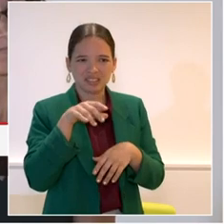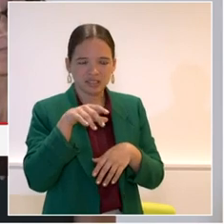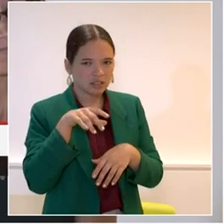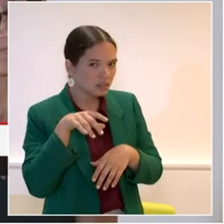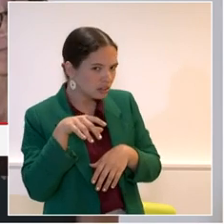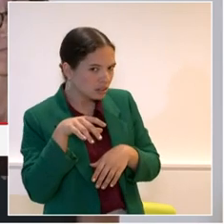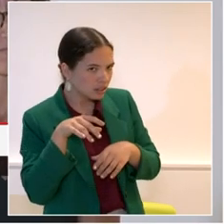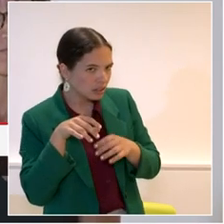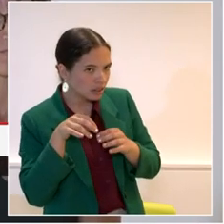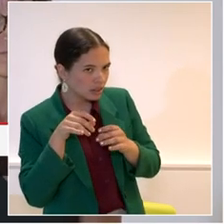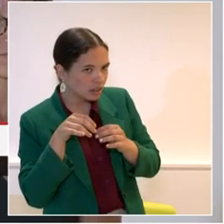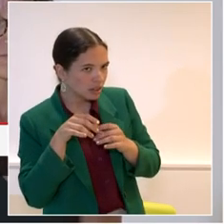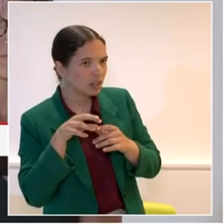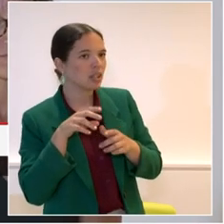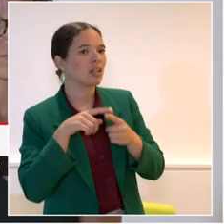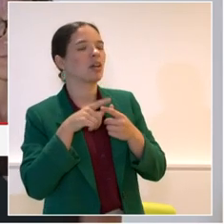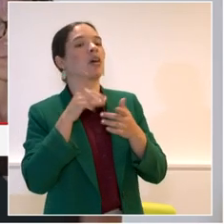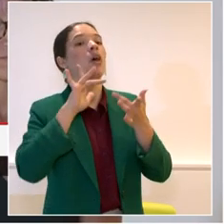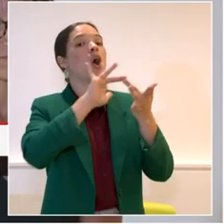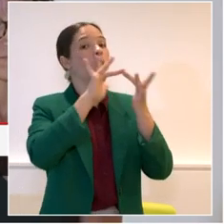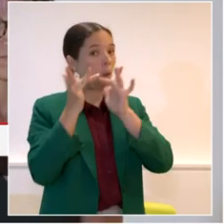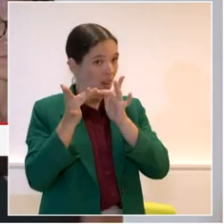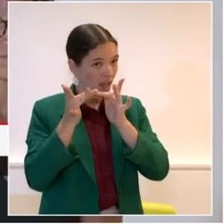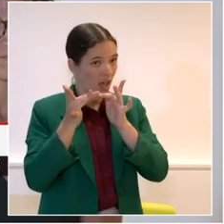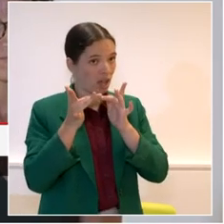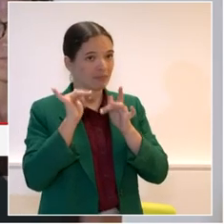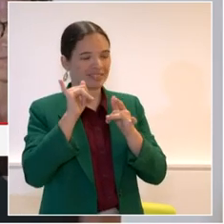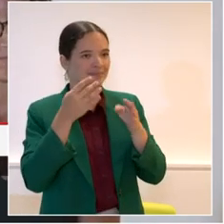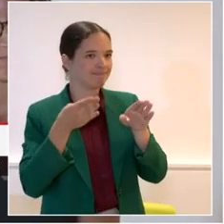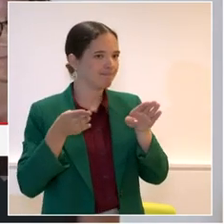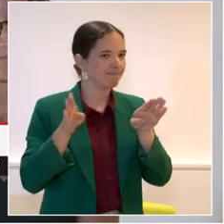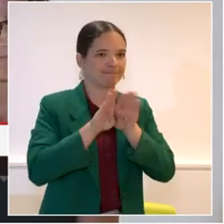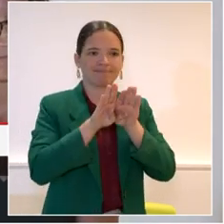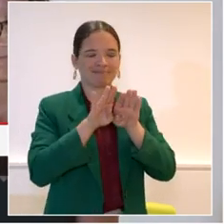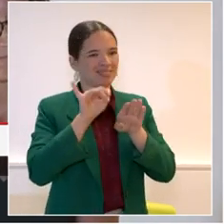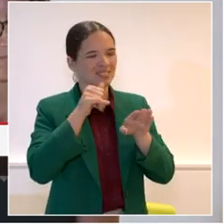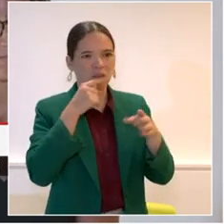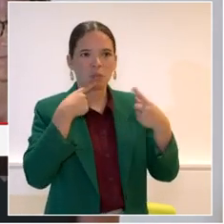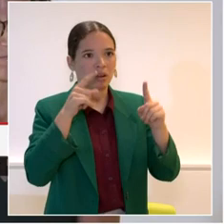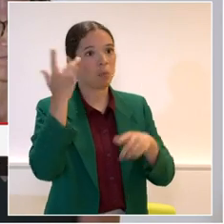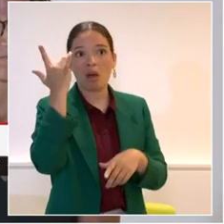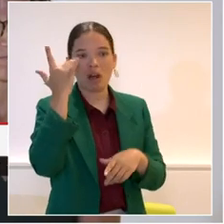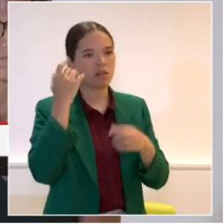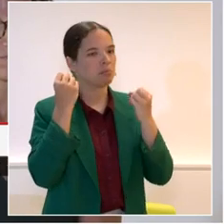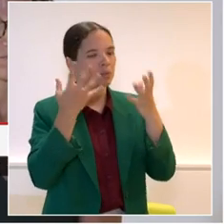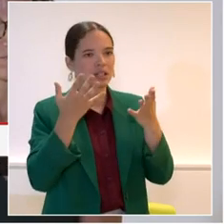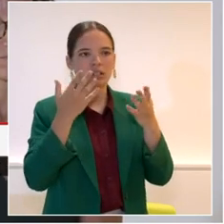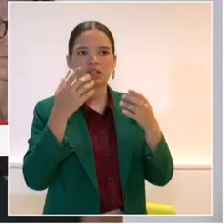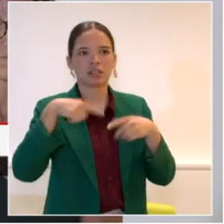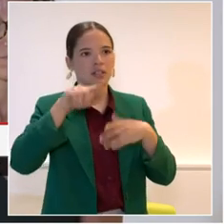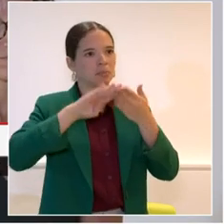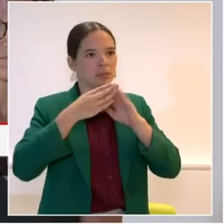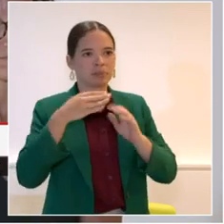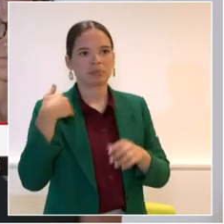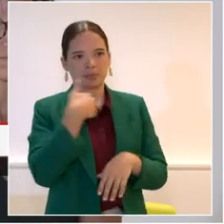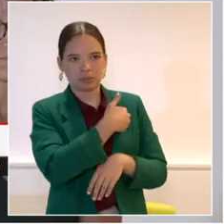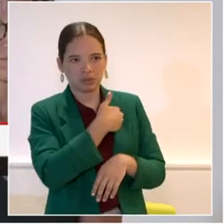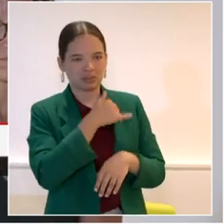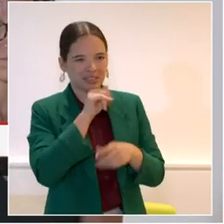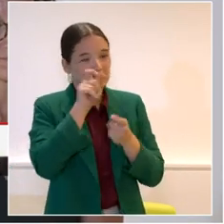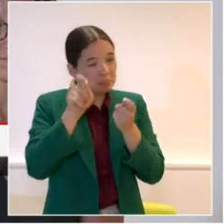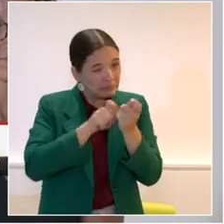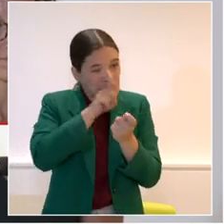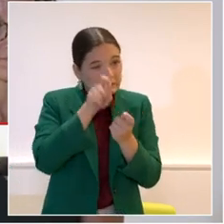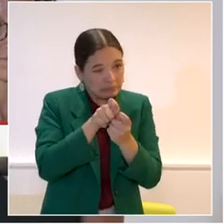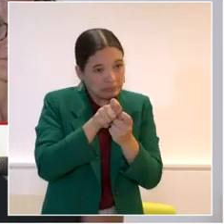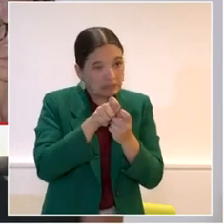down already. A lot of things weren't exactly working for a lot of members of the community already. I'm mentioning specifically the